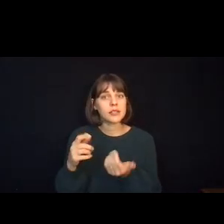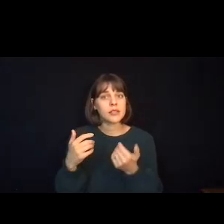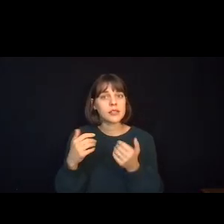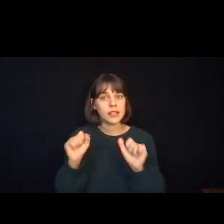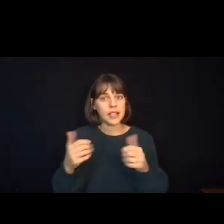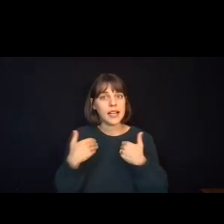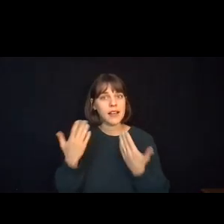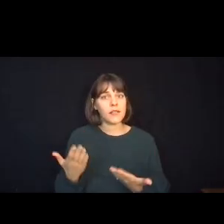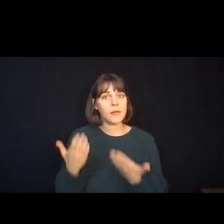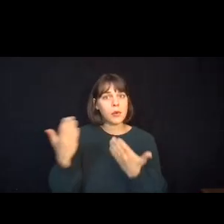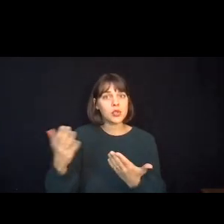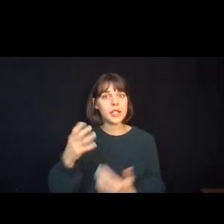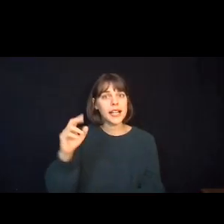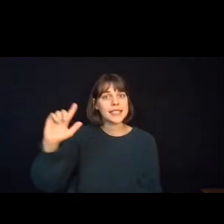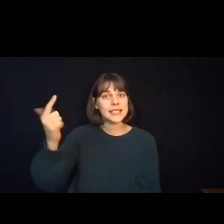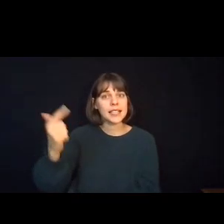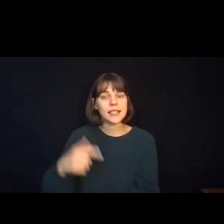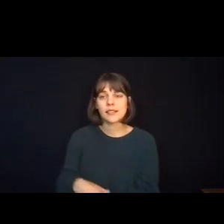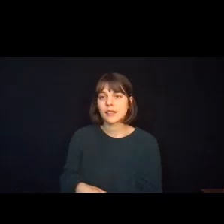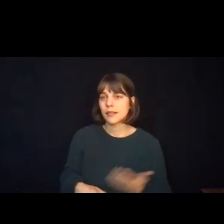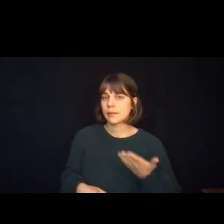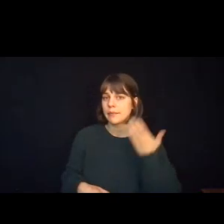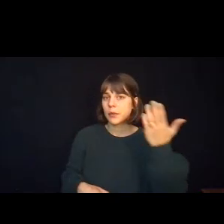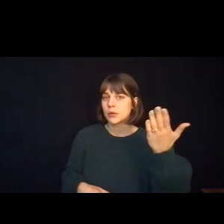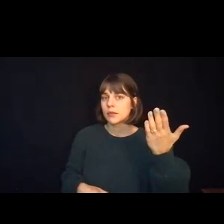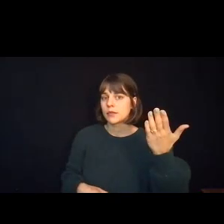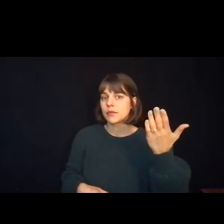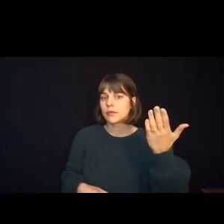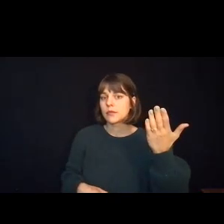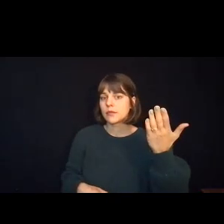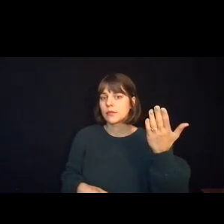I have a motion and a second? So moved.